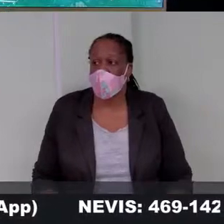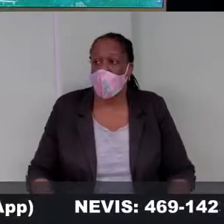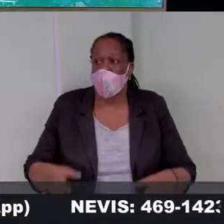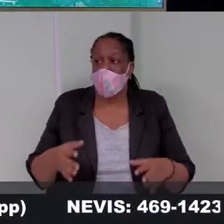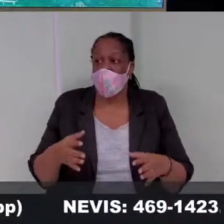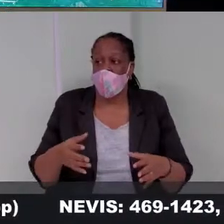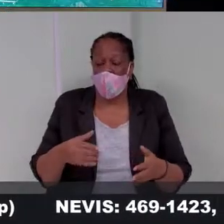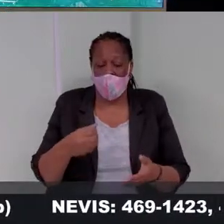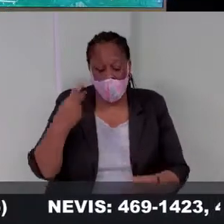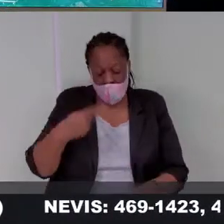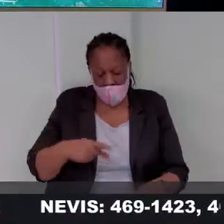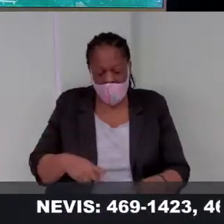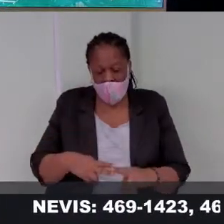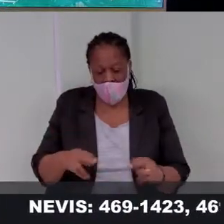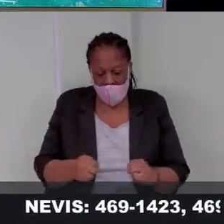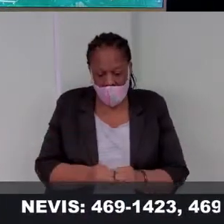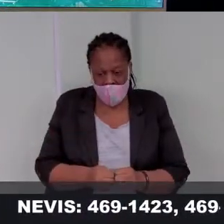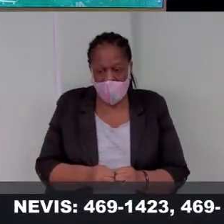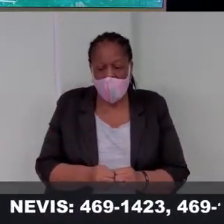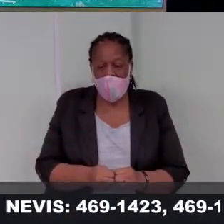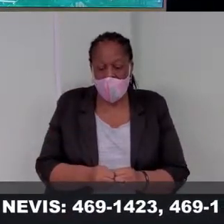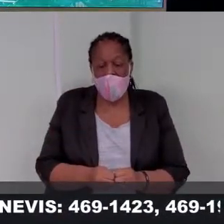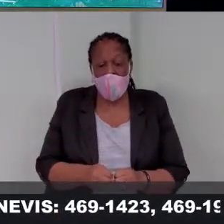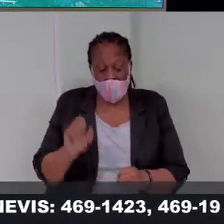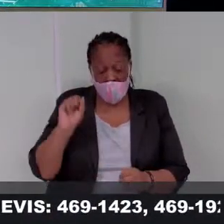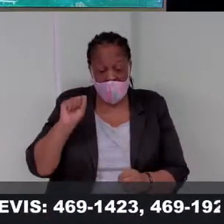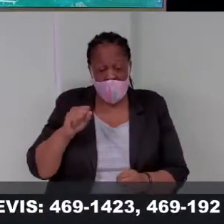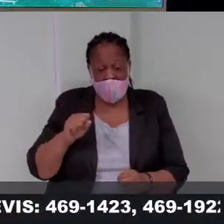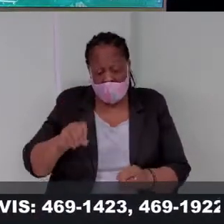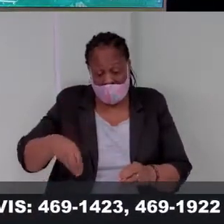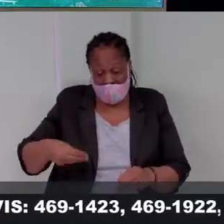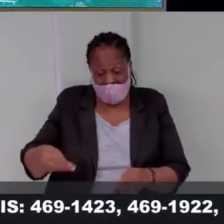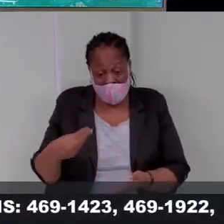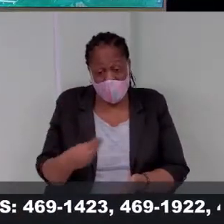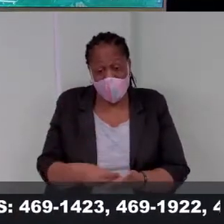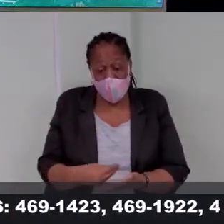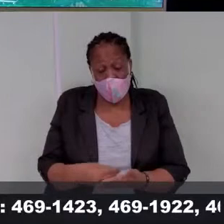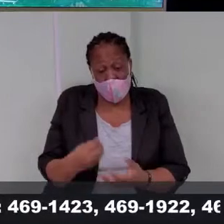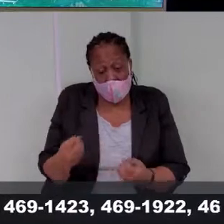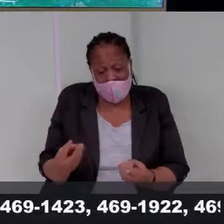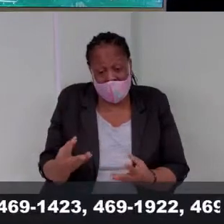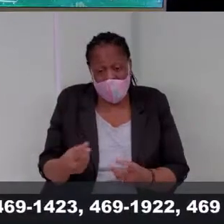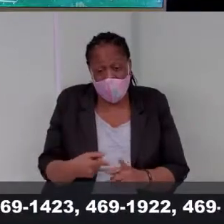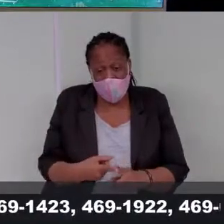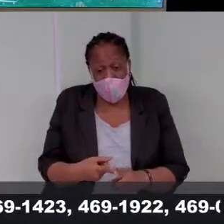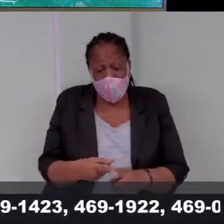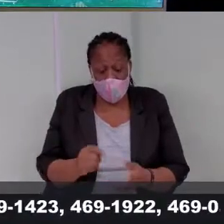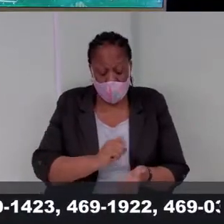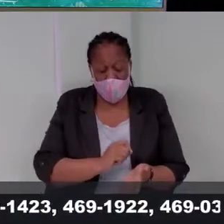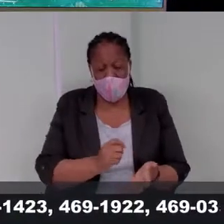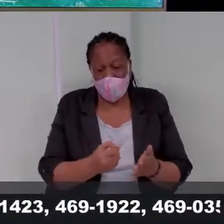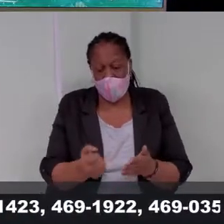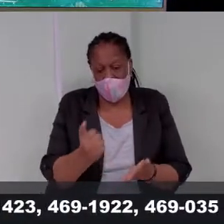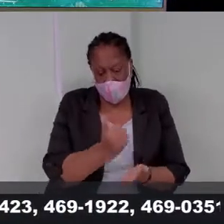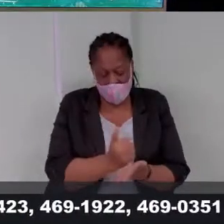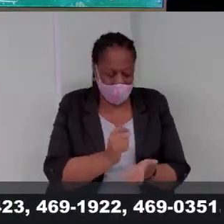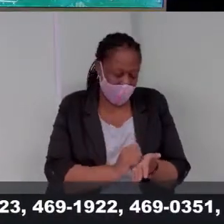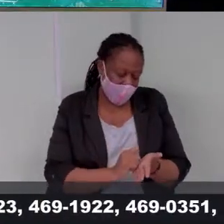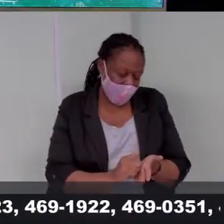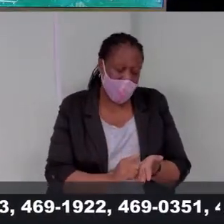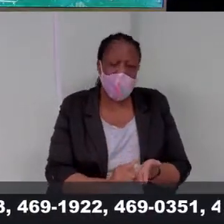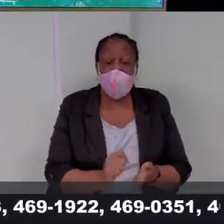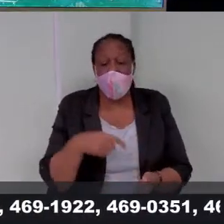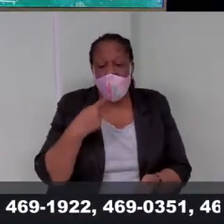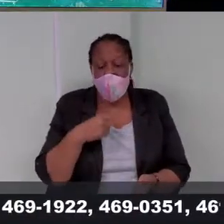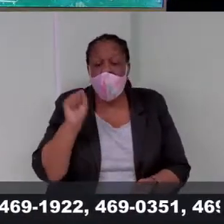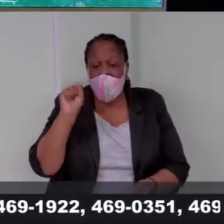with most of the CAFA nations and along with a number of nations around the world, signed on to this